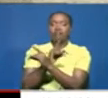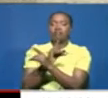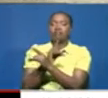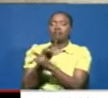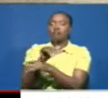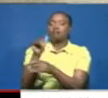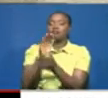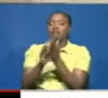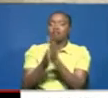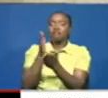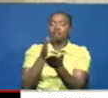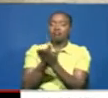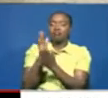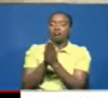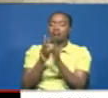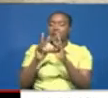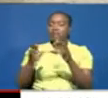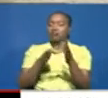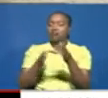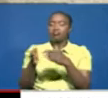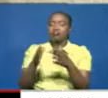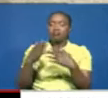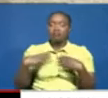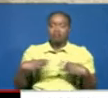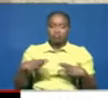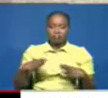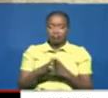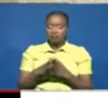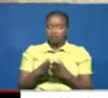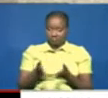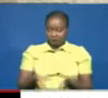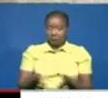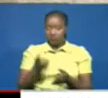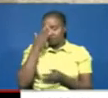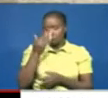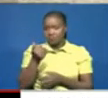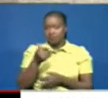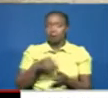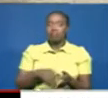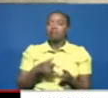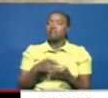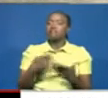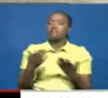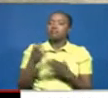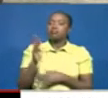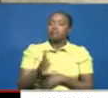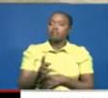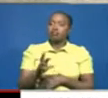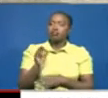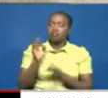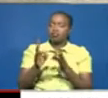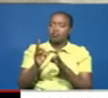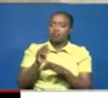and looking for opportunities for people. So I'm in this race because I feel where we are. If this nation has to